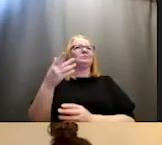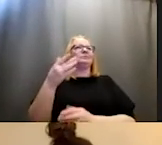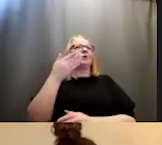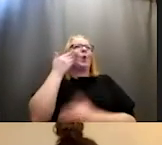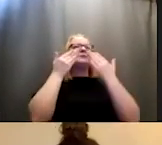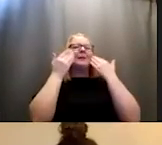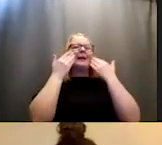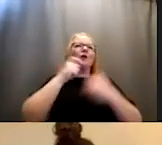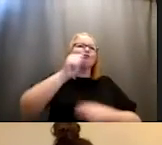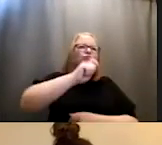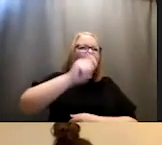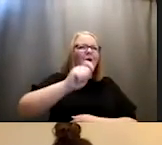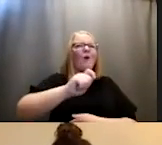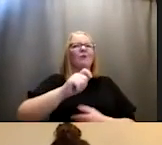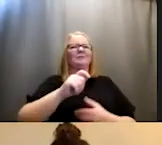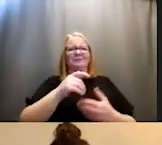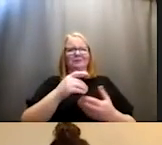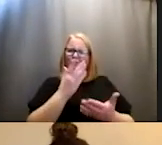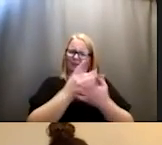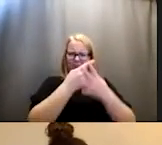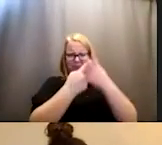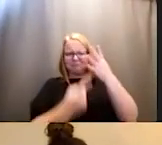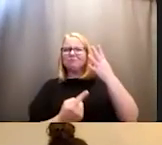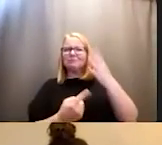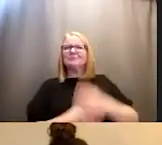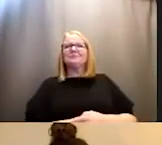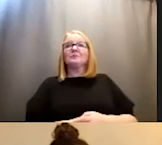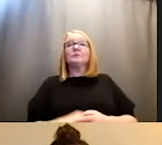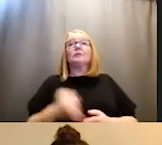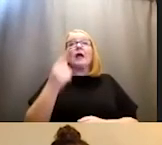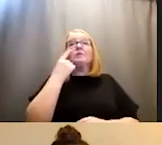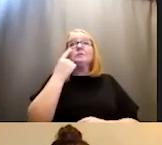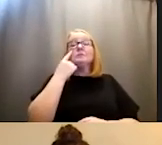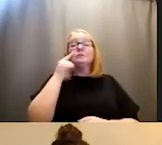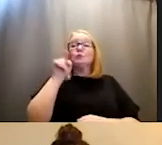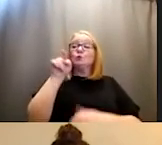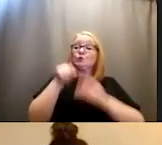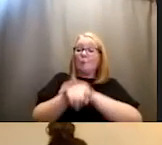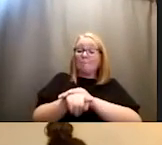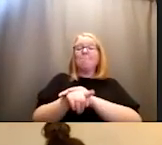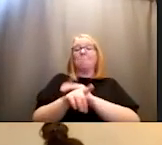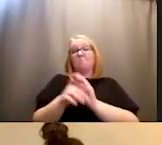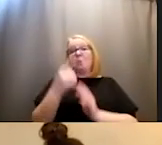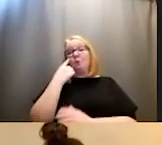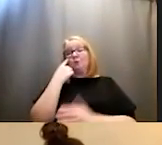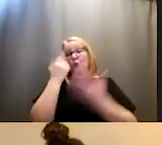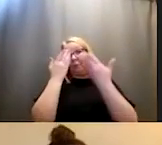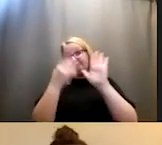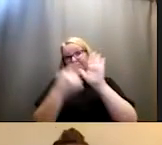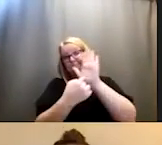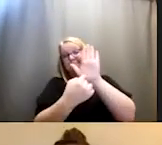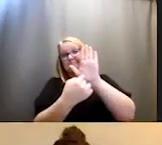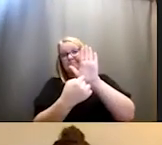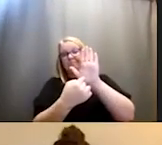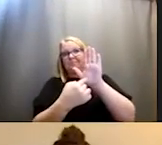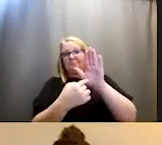this paint box. Again, if you go onto YouTube, there's a really great video that shows you the production of the paint